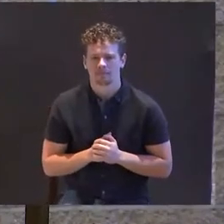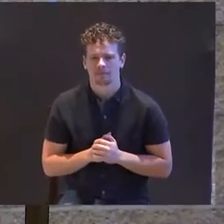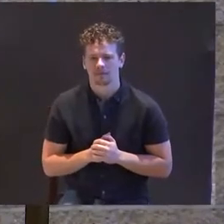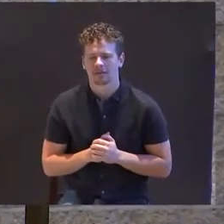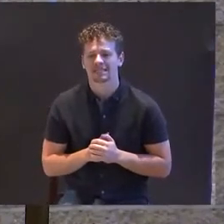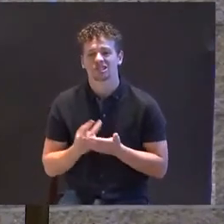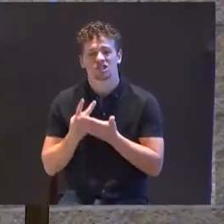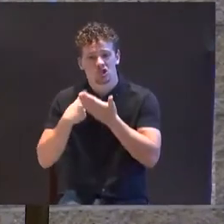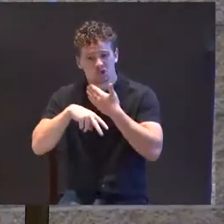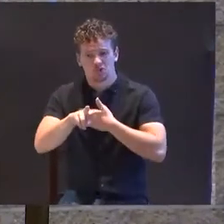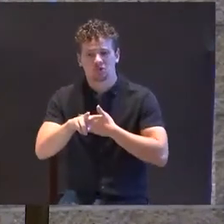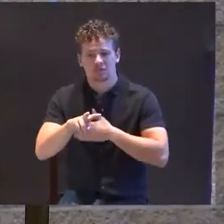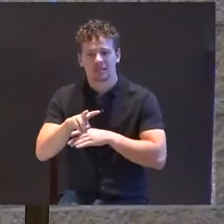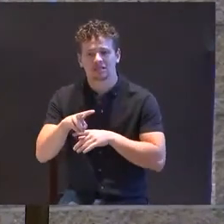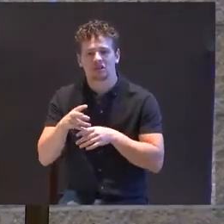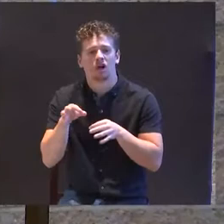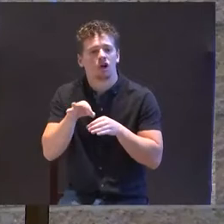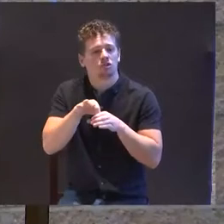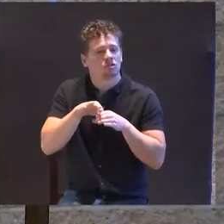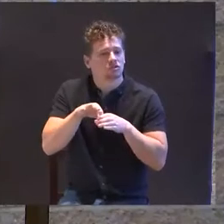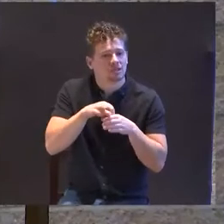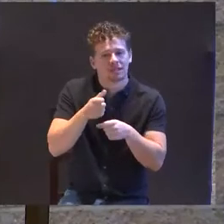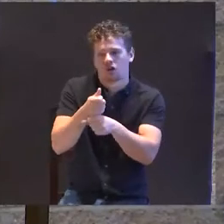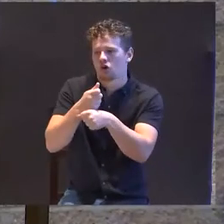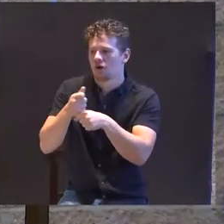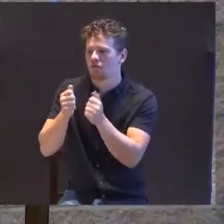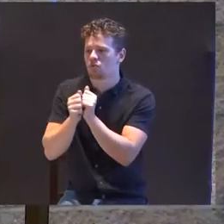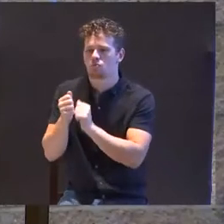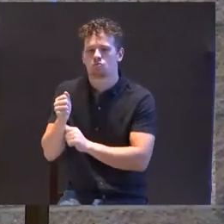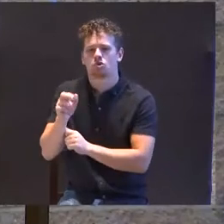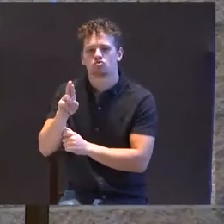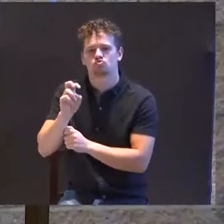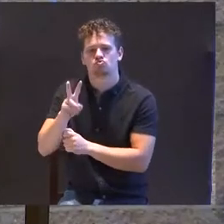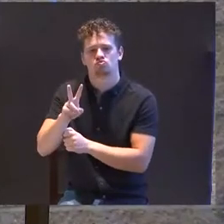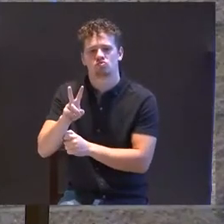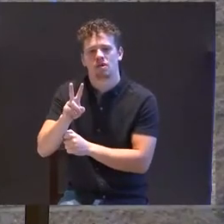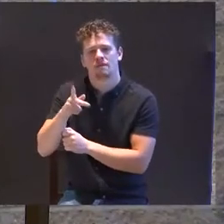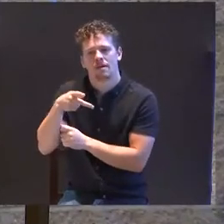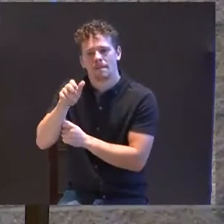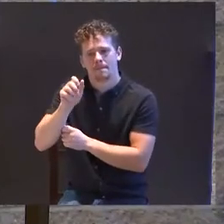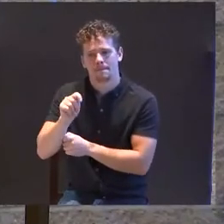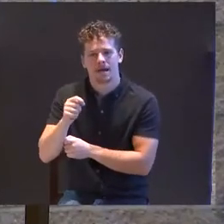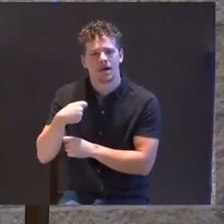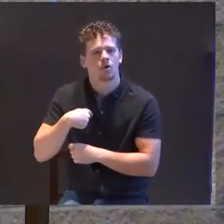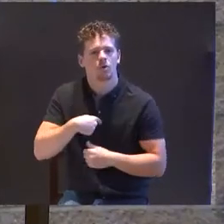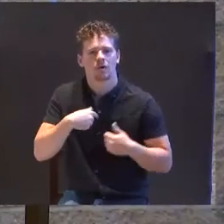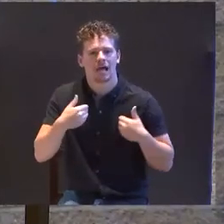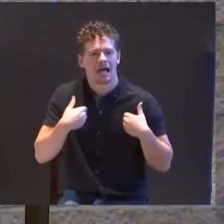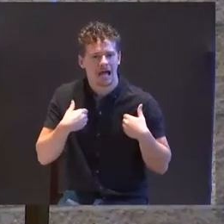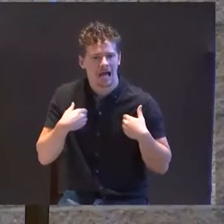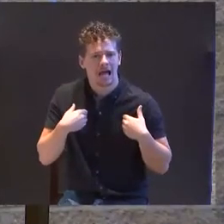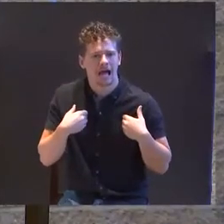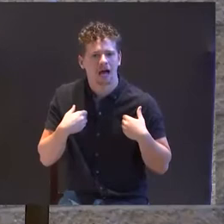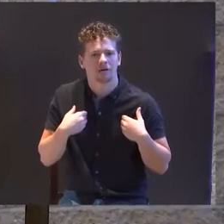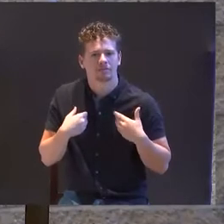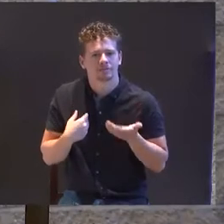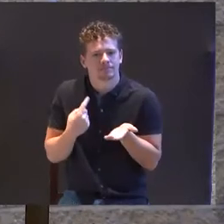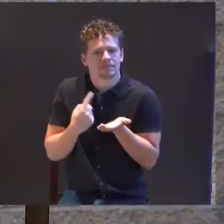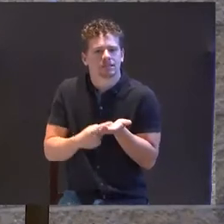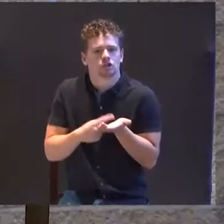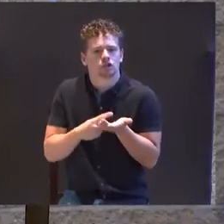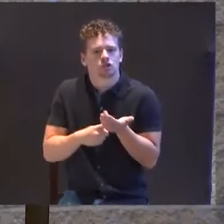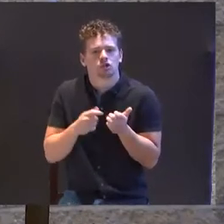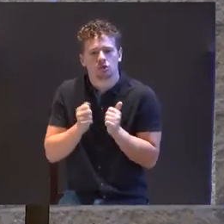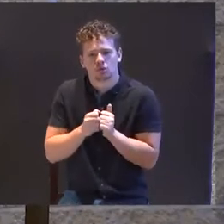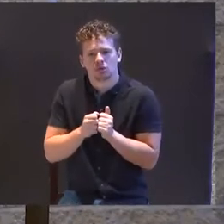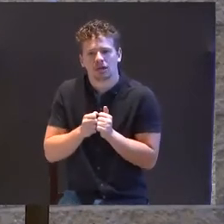Reverend Pat is an invitation to all of our new people to please come and get together with our senior minister, Reverend Pat, to learn more